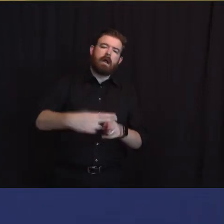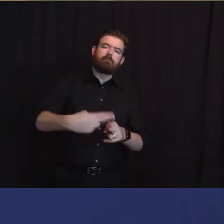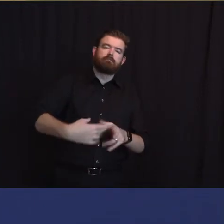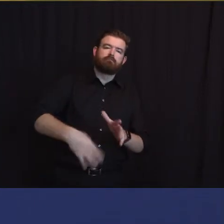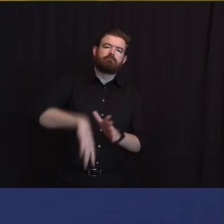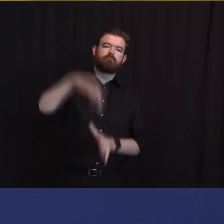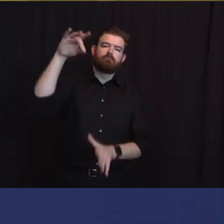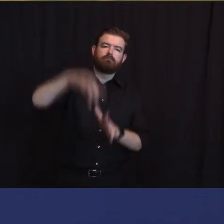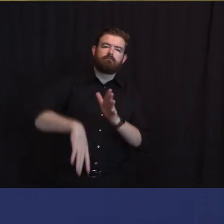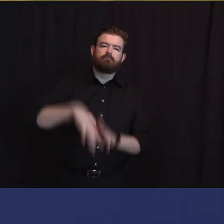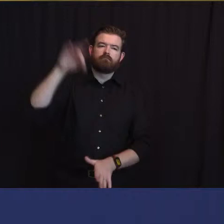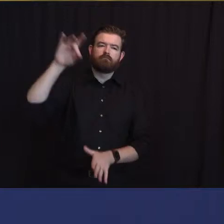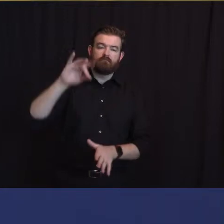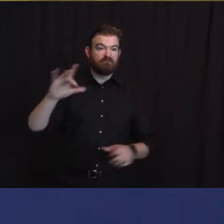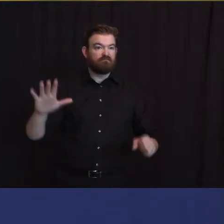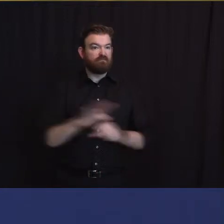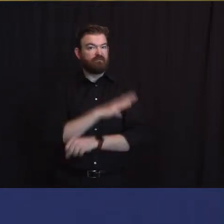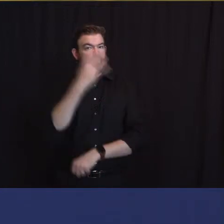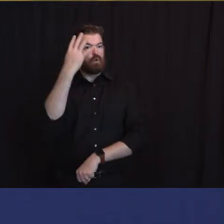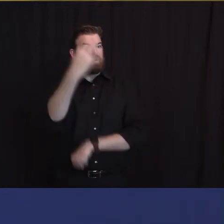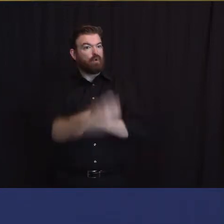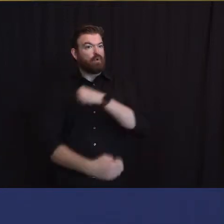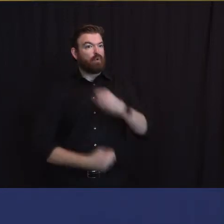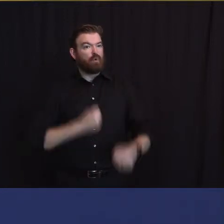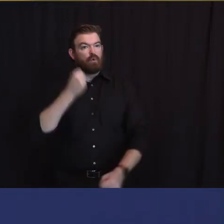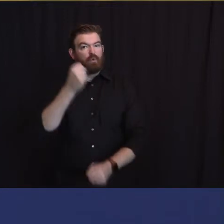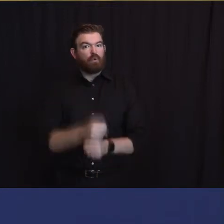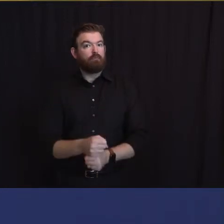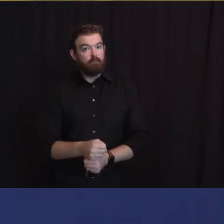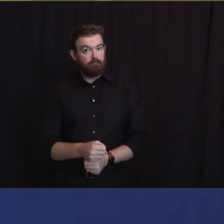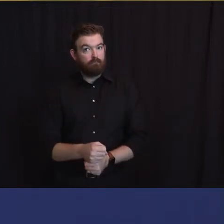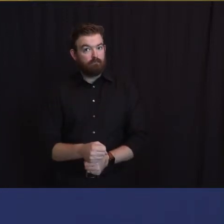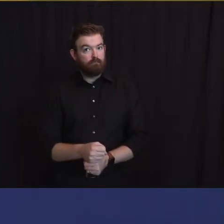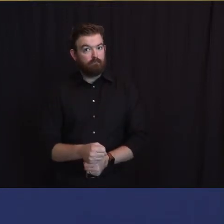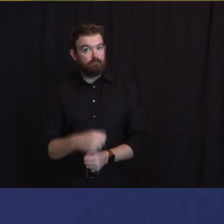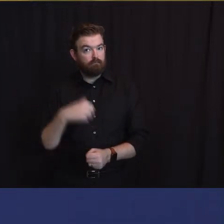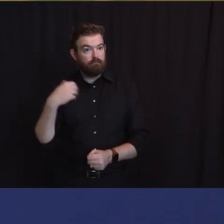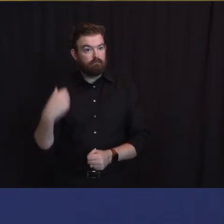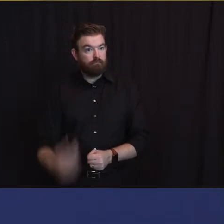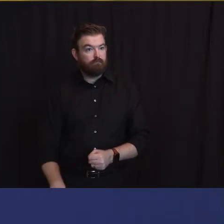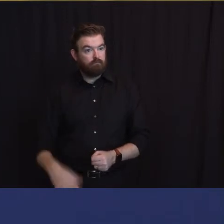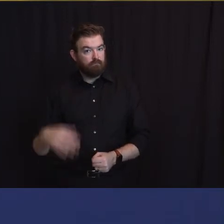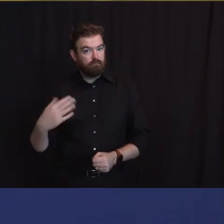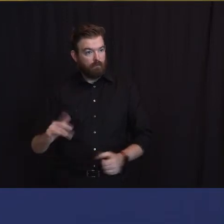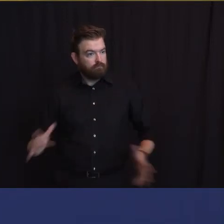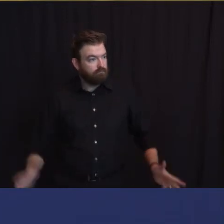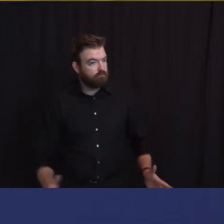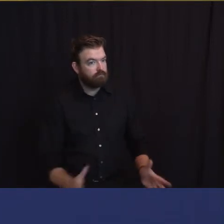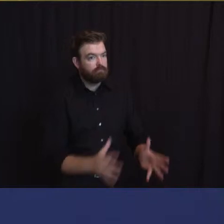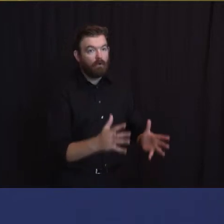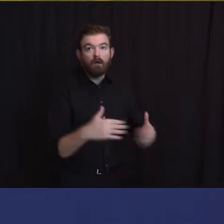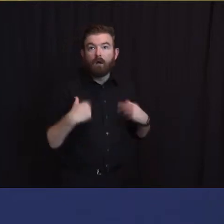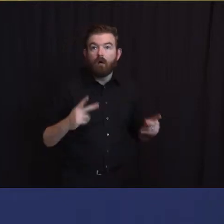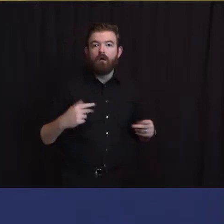years tuition, room and board, etc. This would obviously be an incentive to try to get more younger people vaccinated.